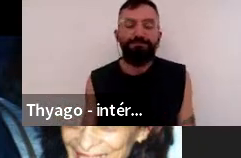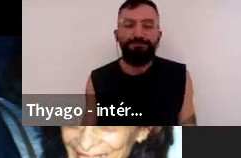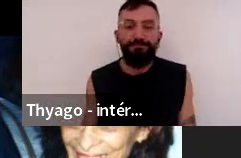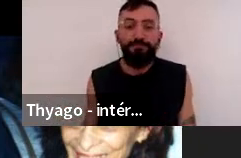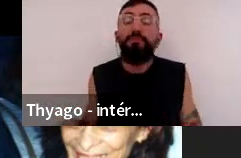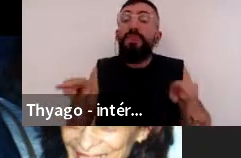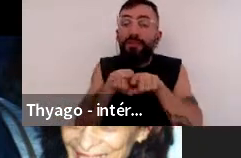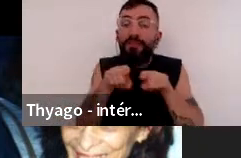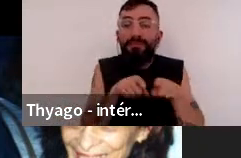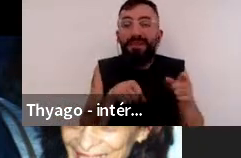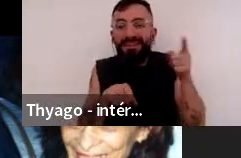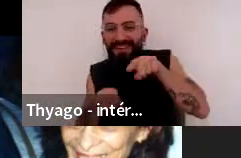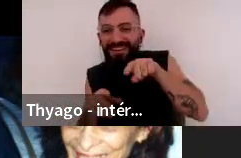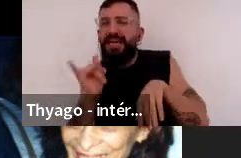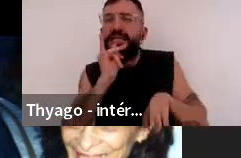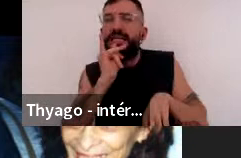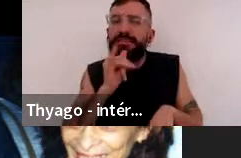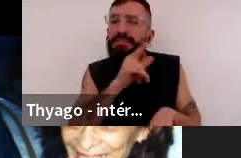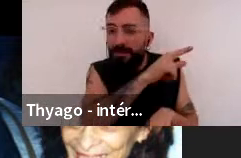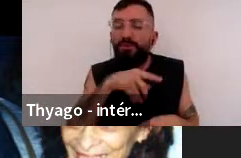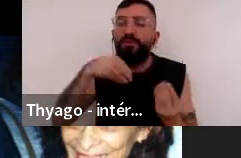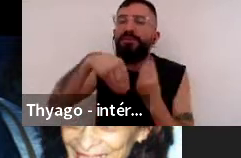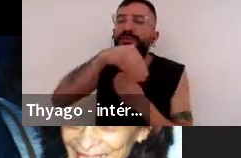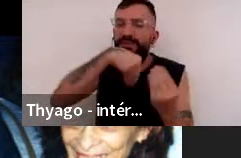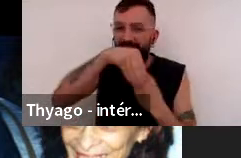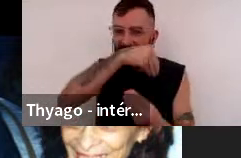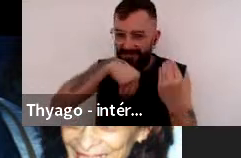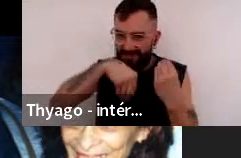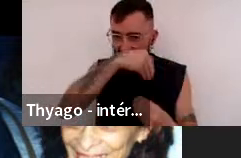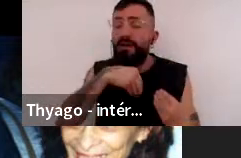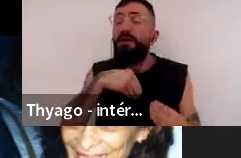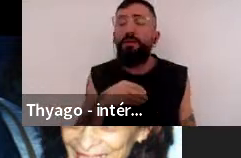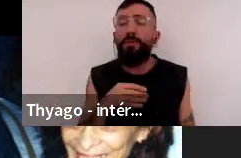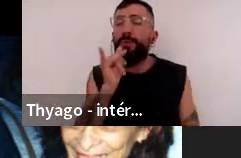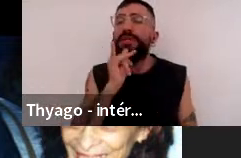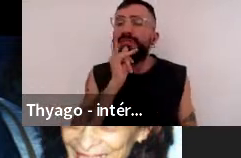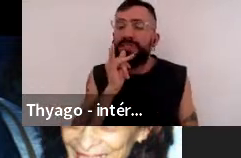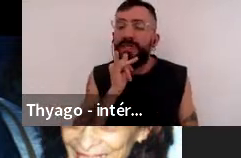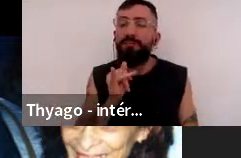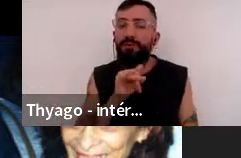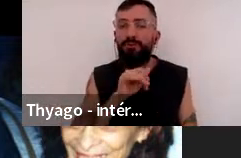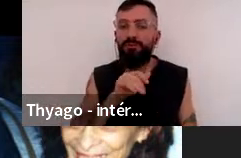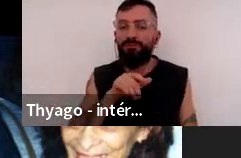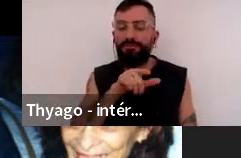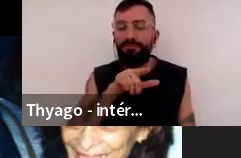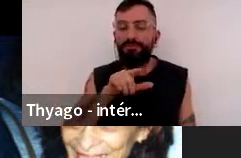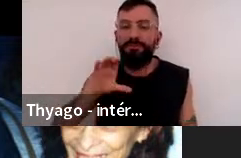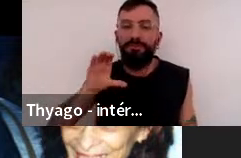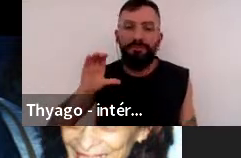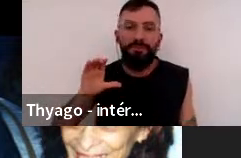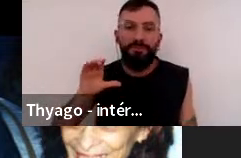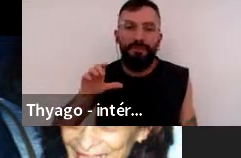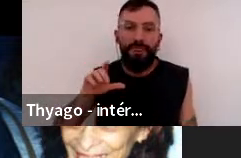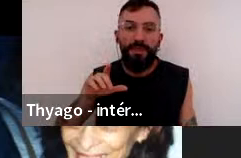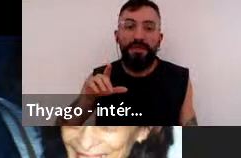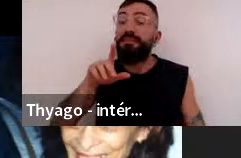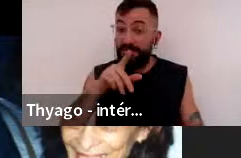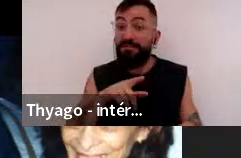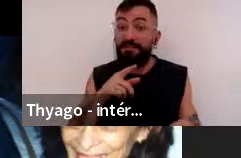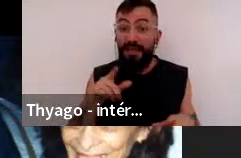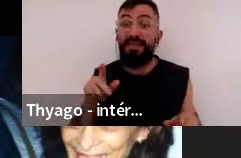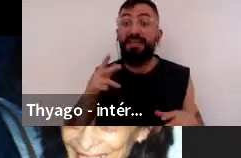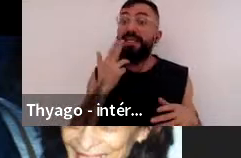As an example of a hybrid toponym, so hybrid toponyms are those made up of elements from